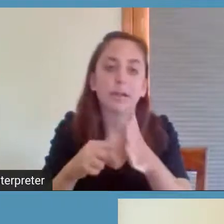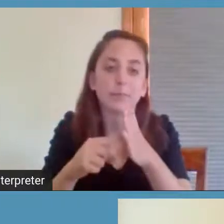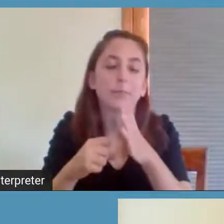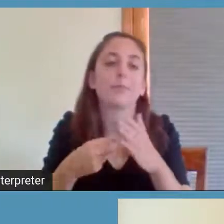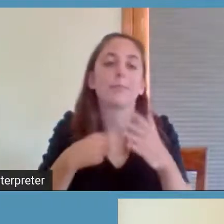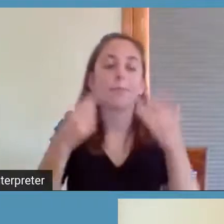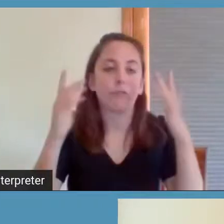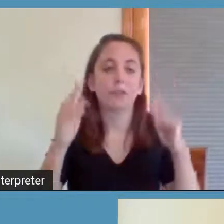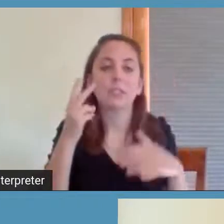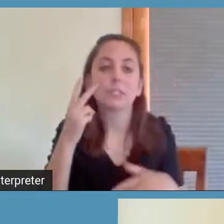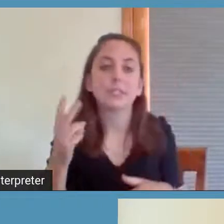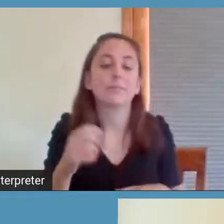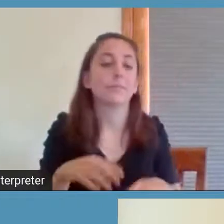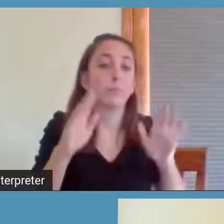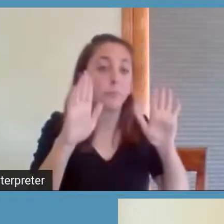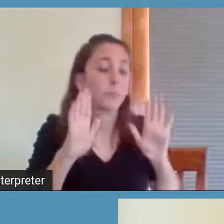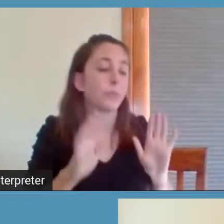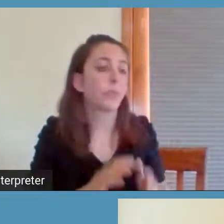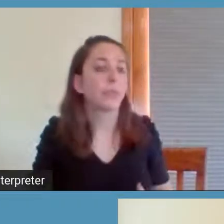Super.